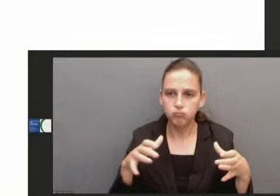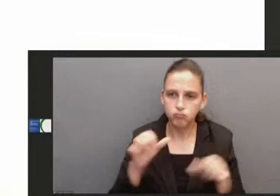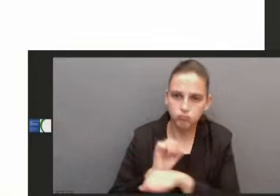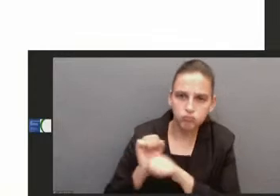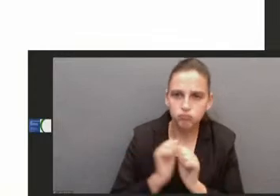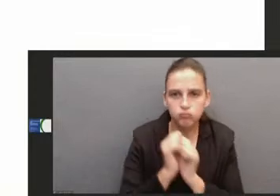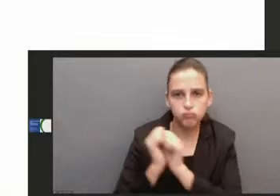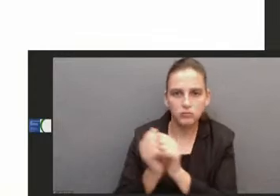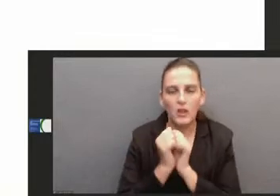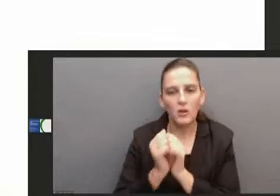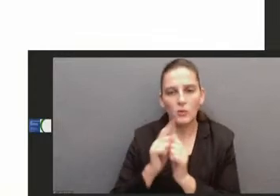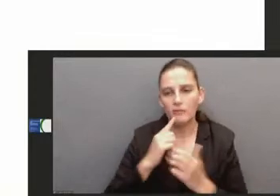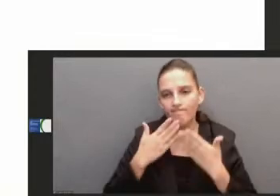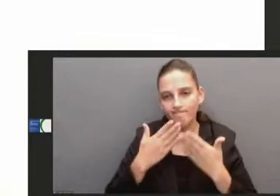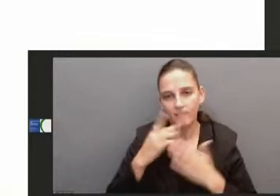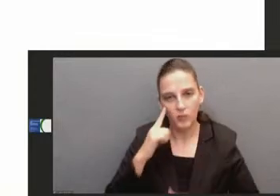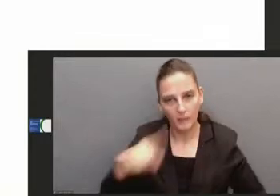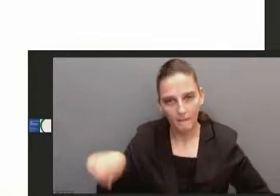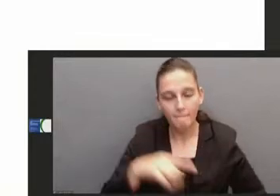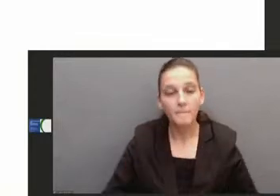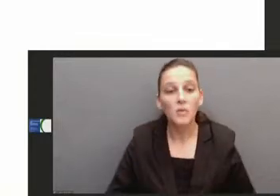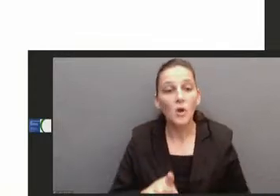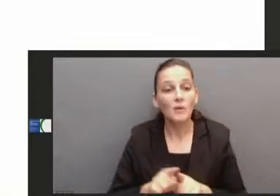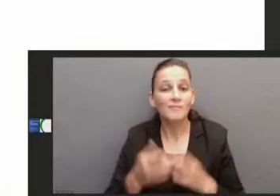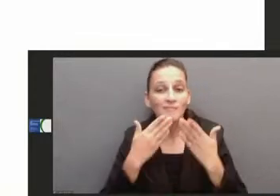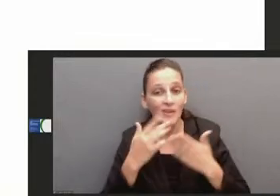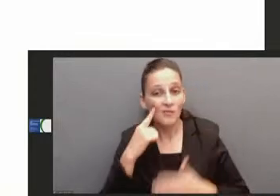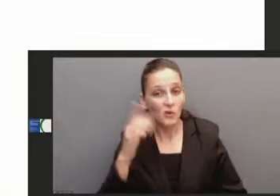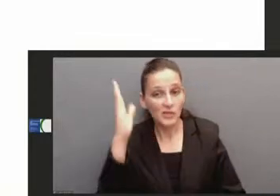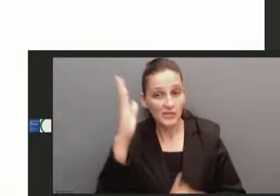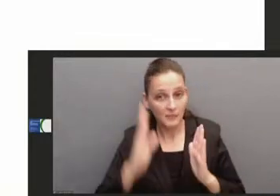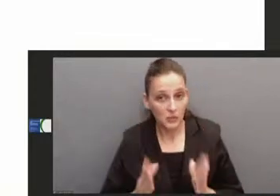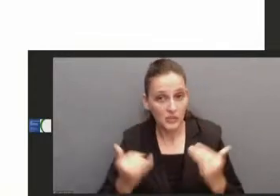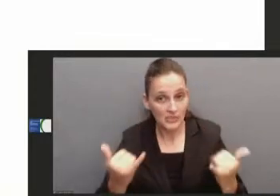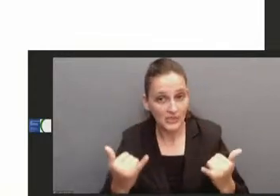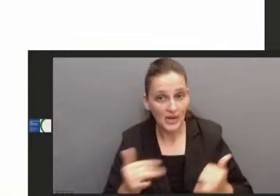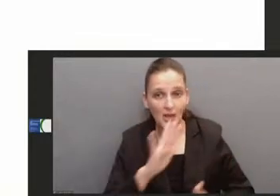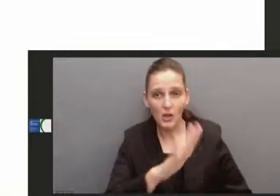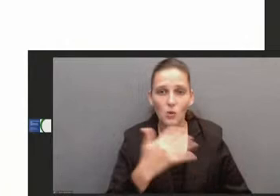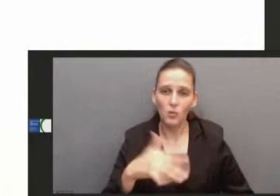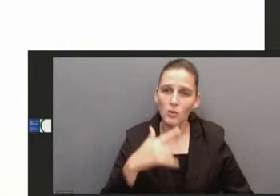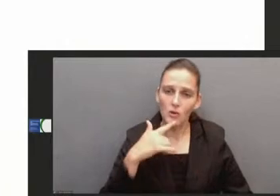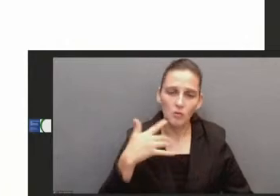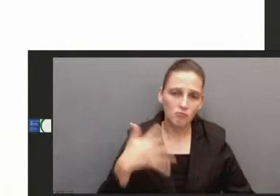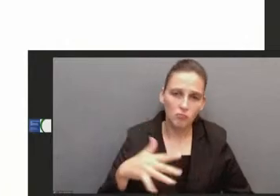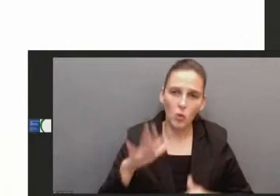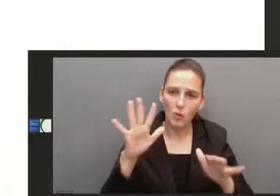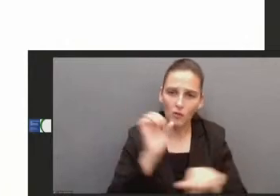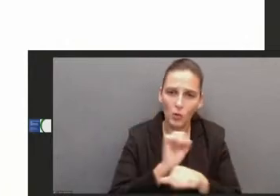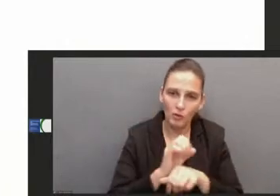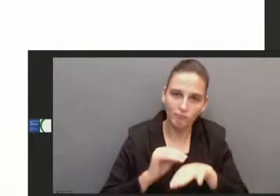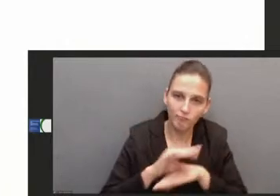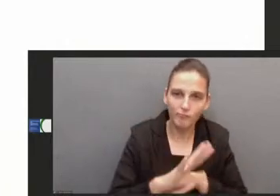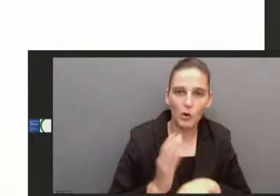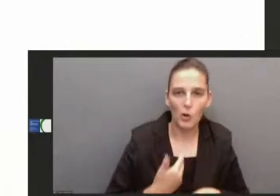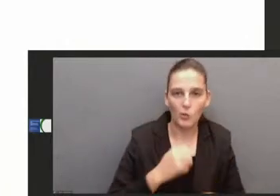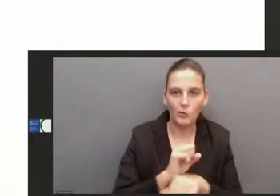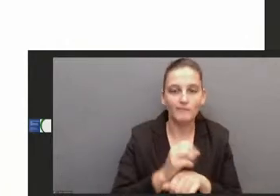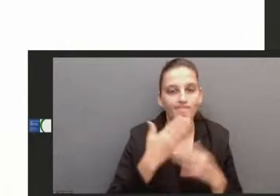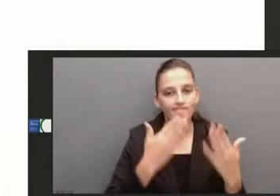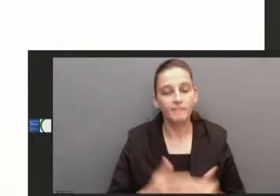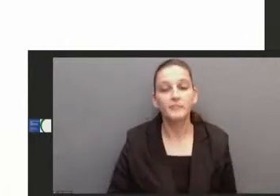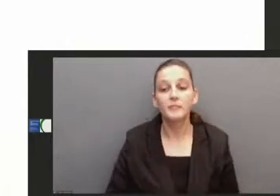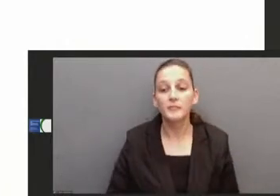want to extend my appreciation for our speakers today and their powerful contributions to the work that we do, so thank you. Just as a